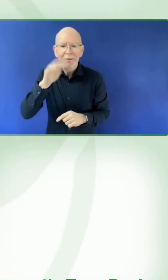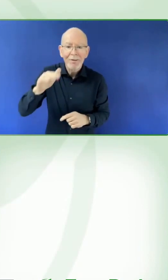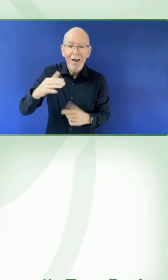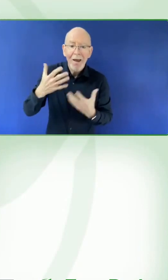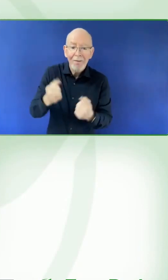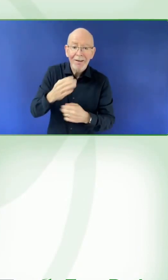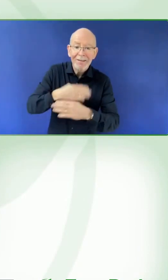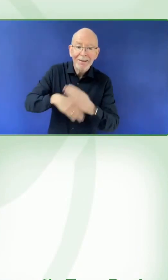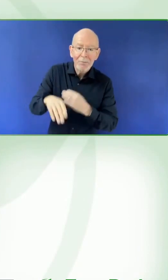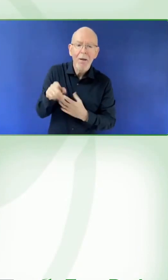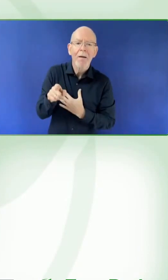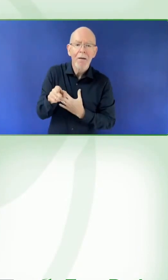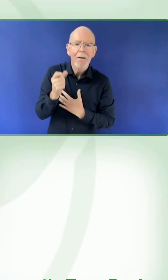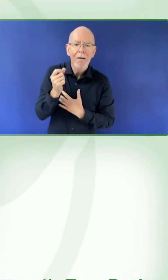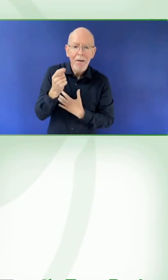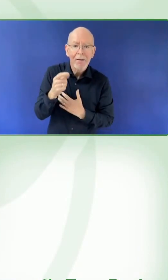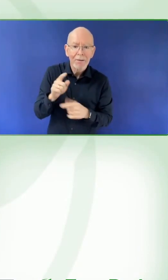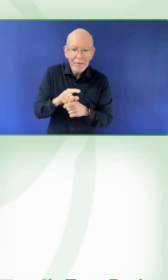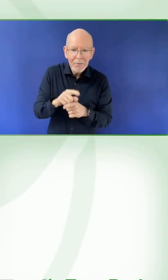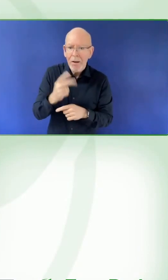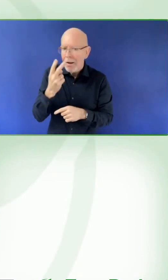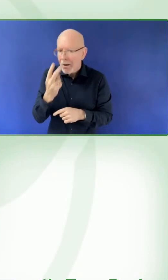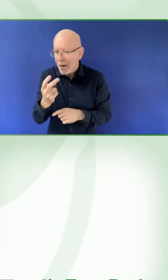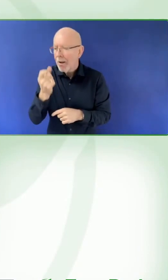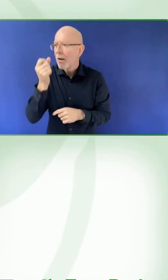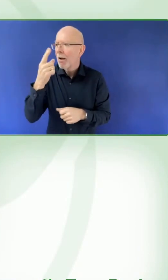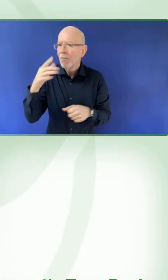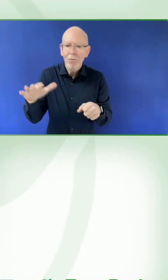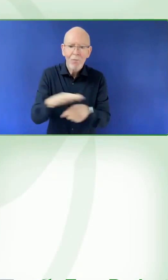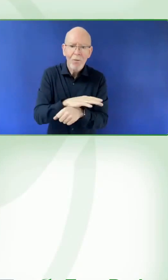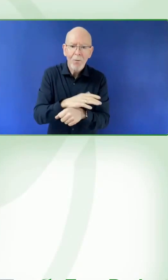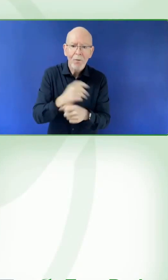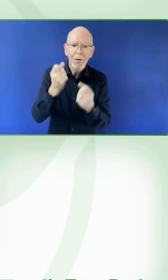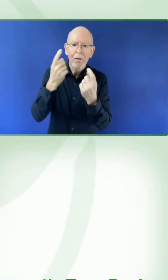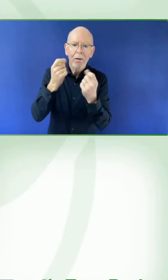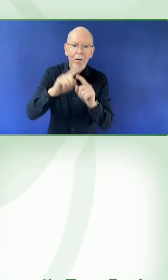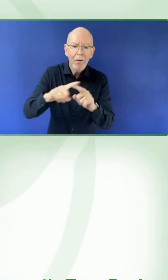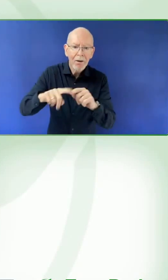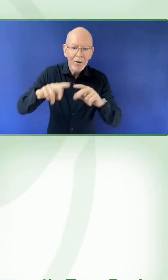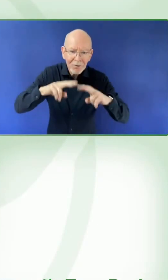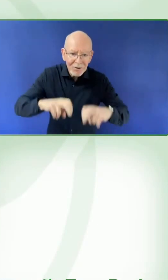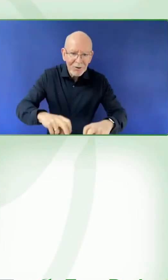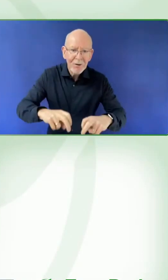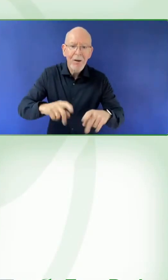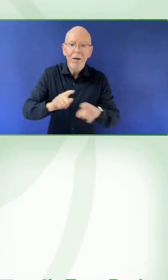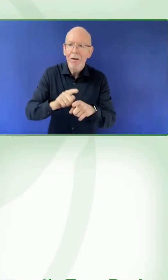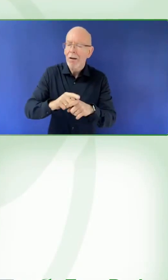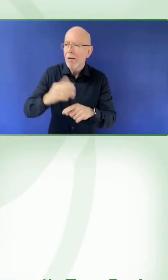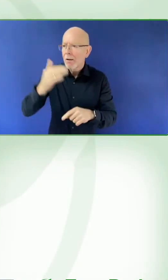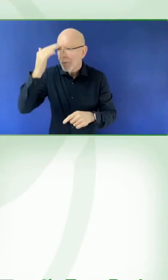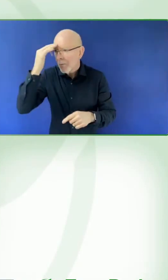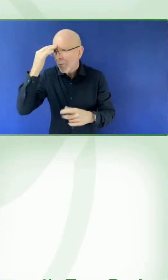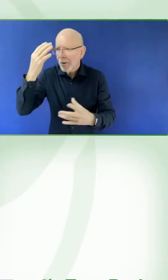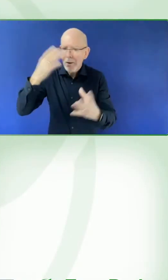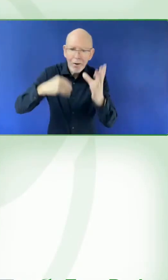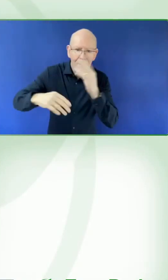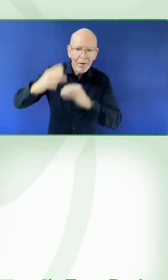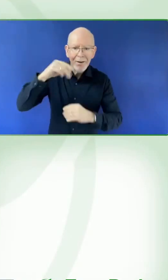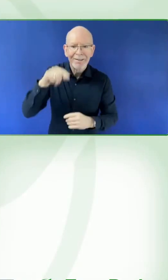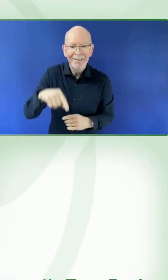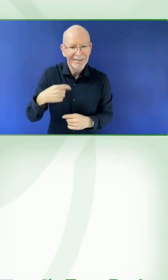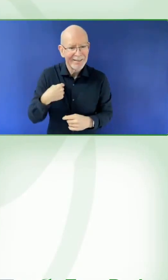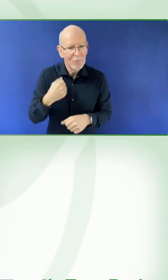make reasonable accommodation mandatory and prohibit forced sterilization and make consent